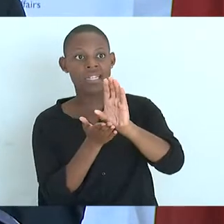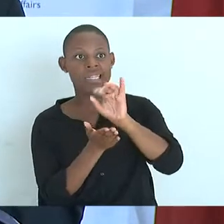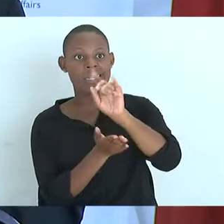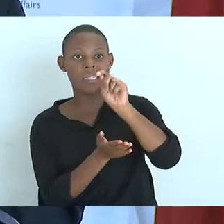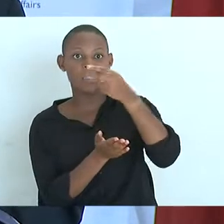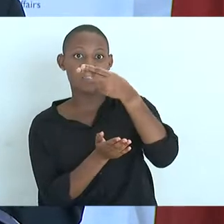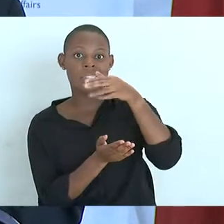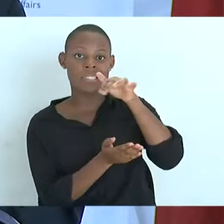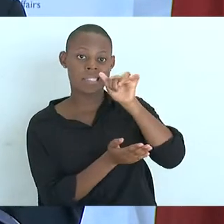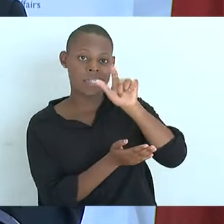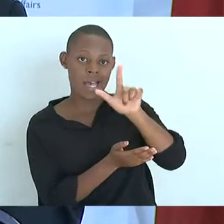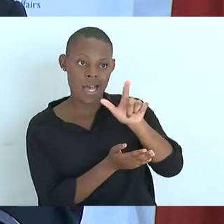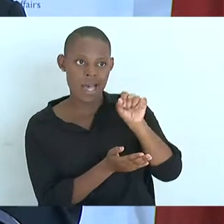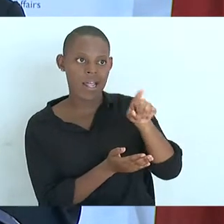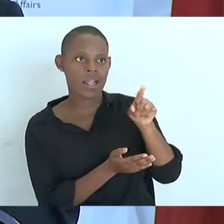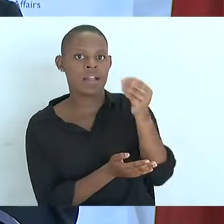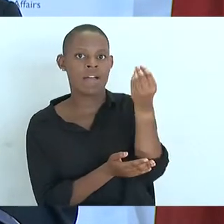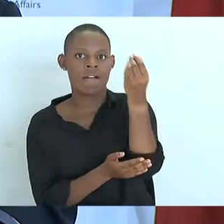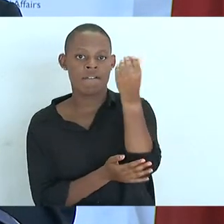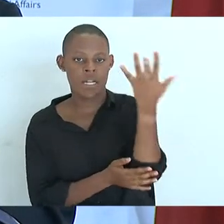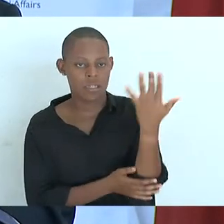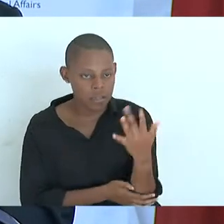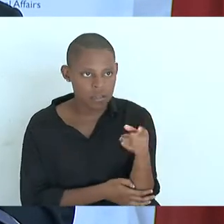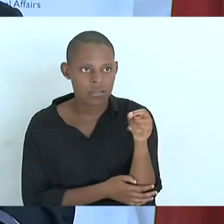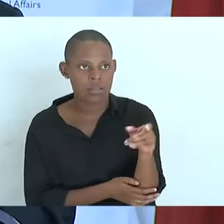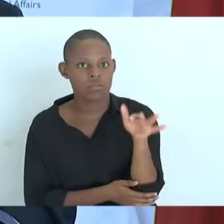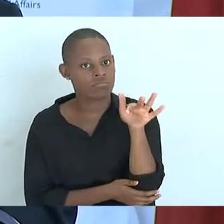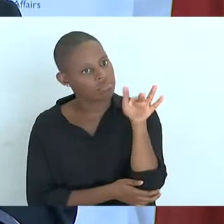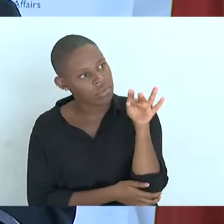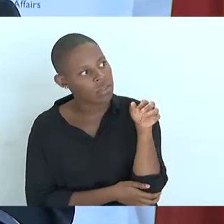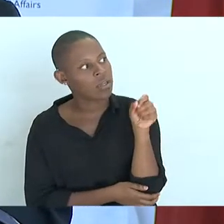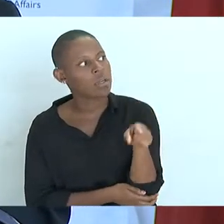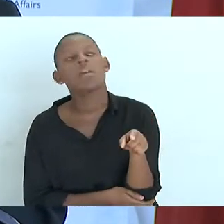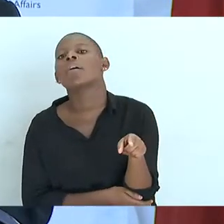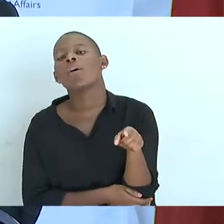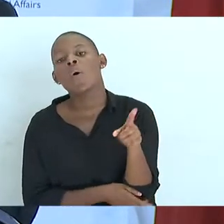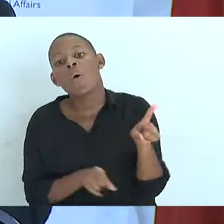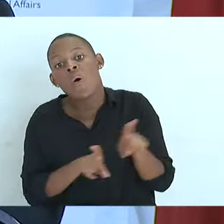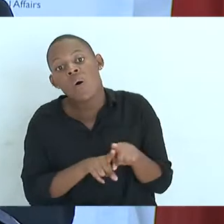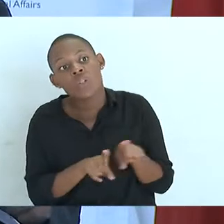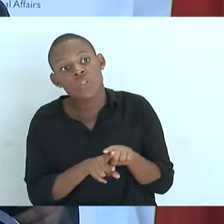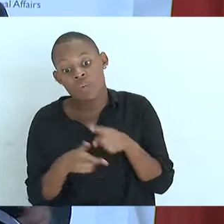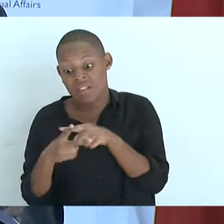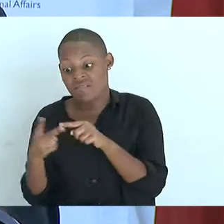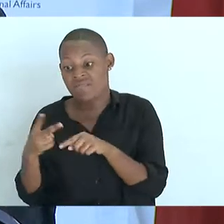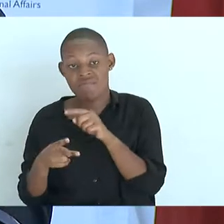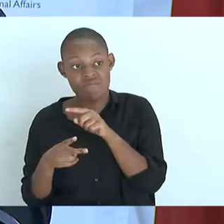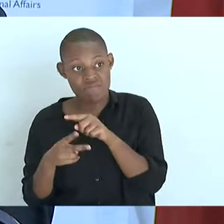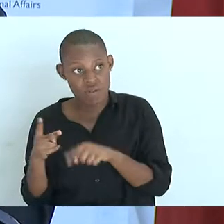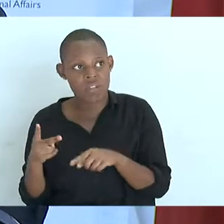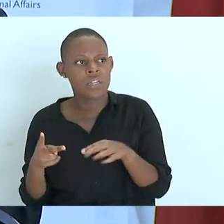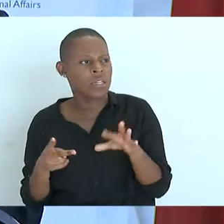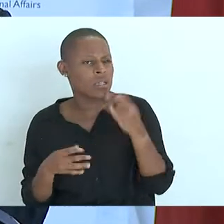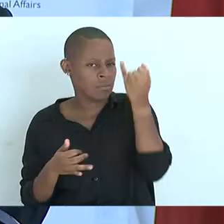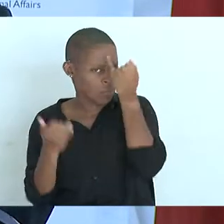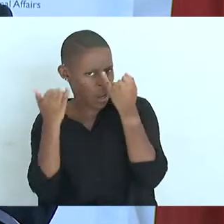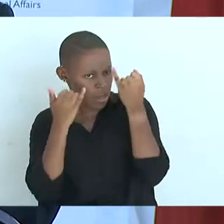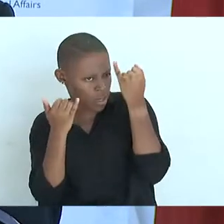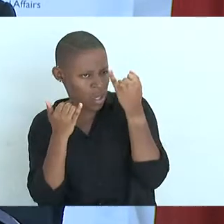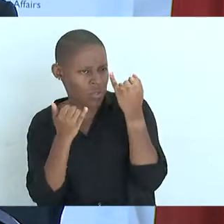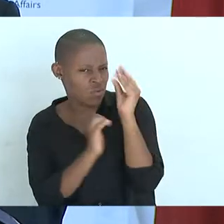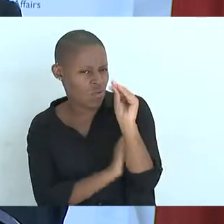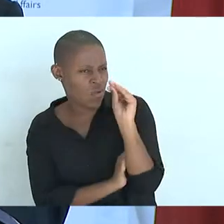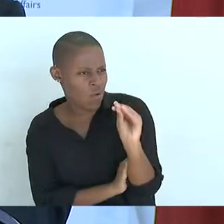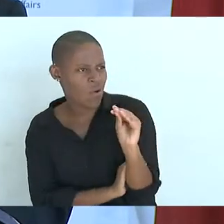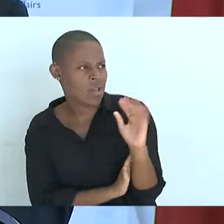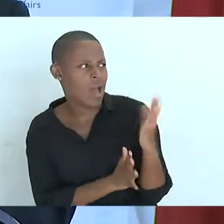Itala Finance Corporation, and Itala Soc, the bank. Both have several instruments that seeks to direct